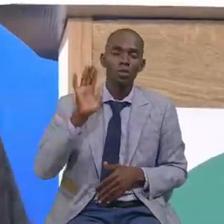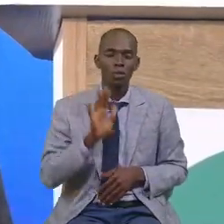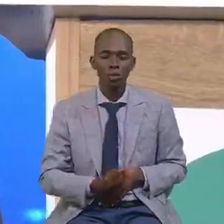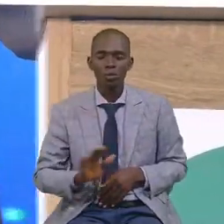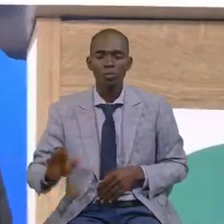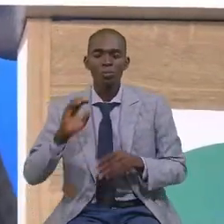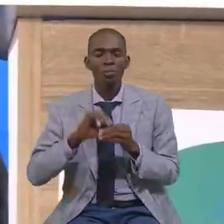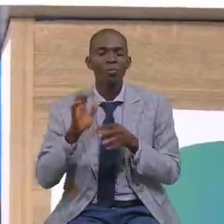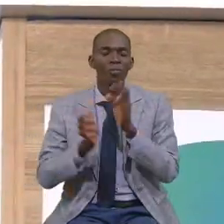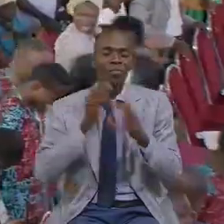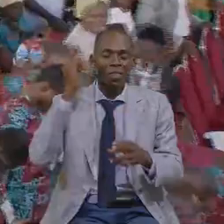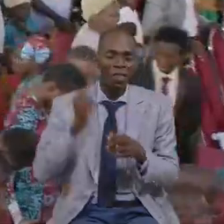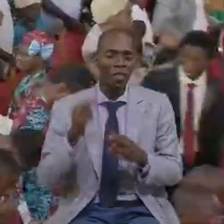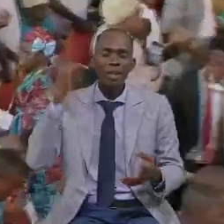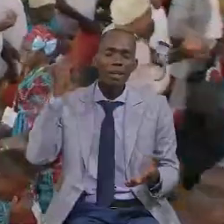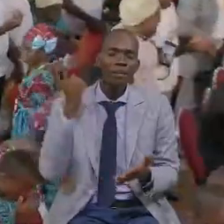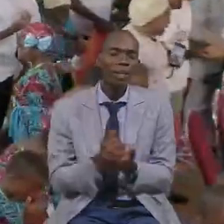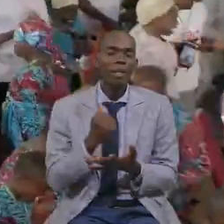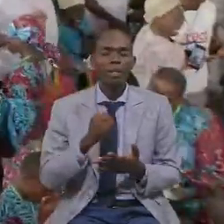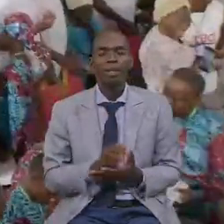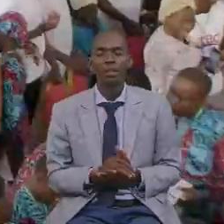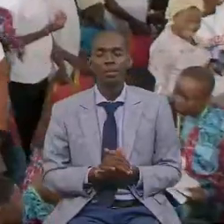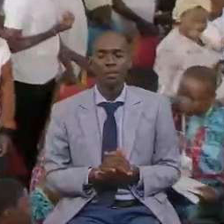in Jesus' name.